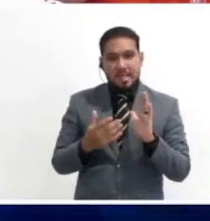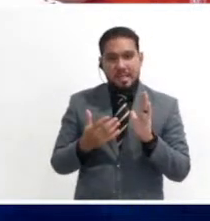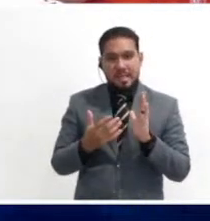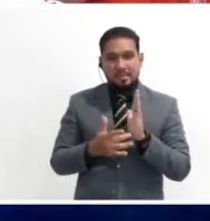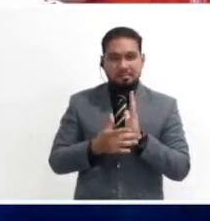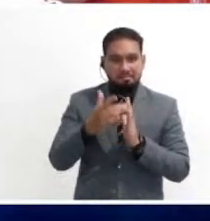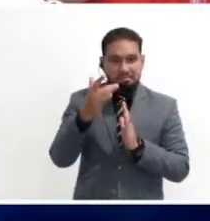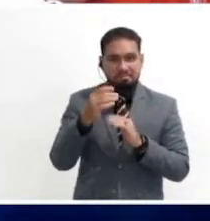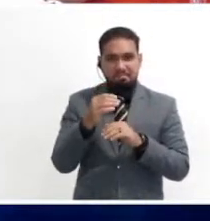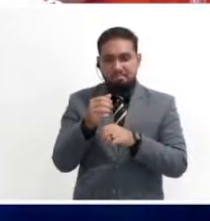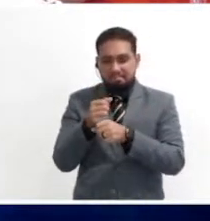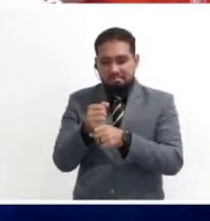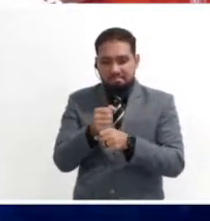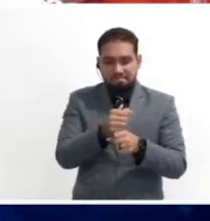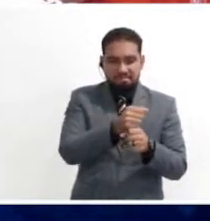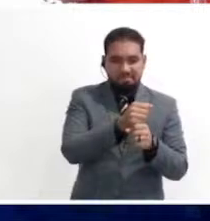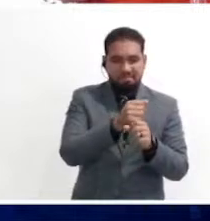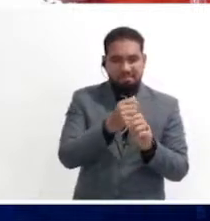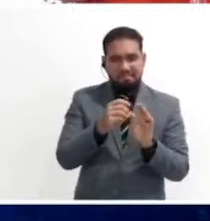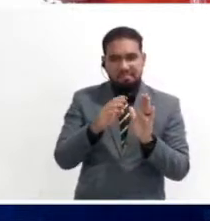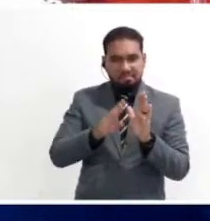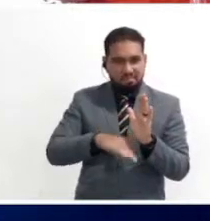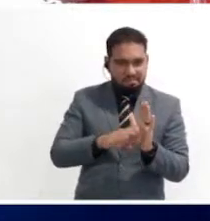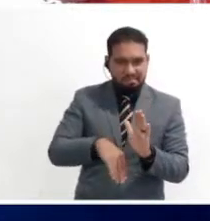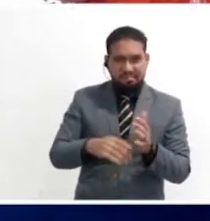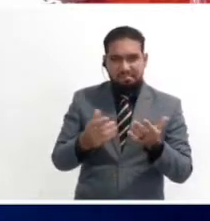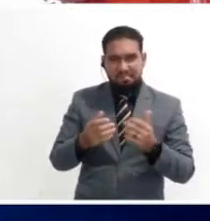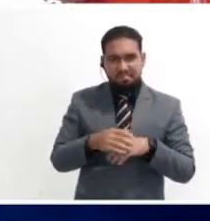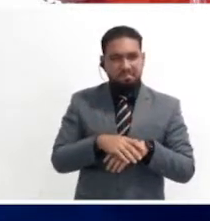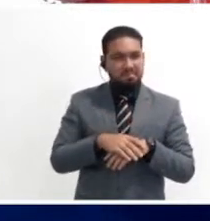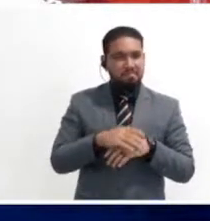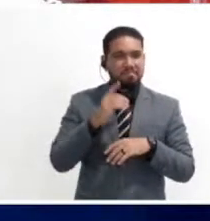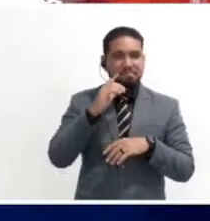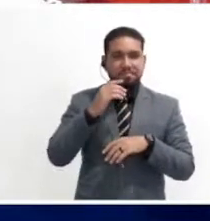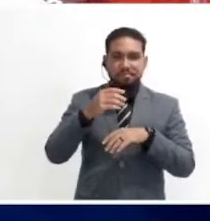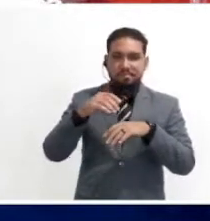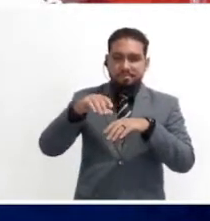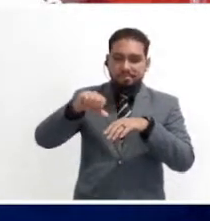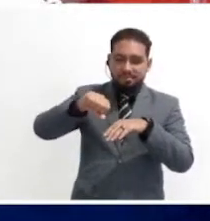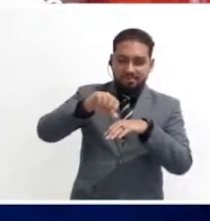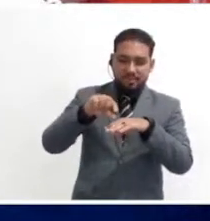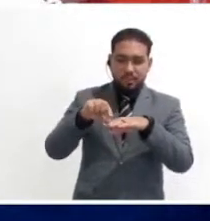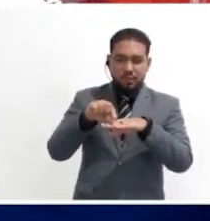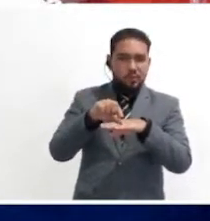solder paste, we surface mount and reflow